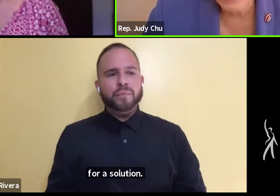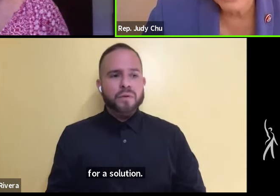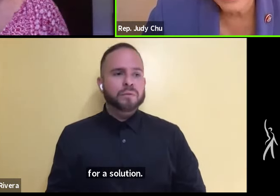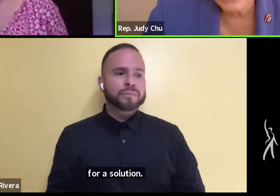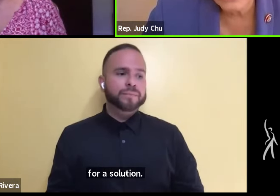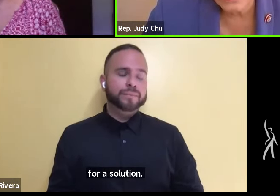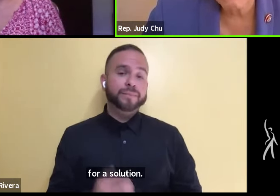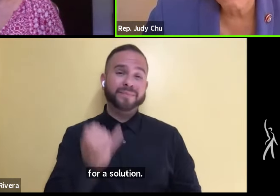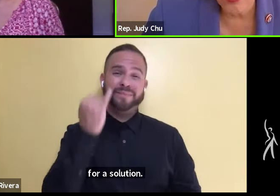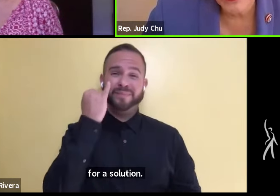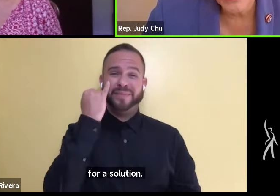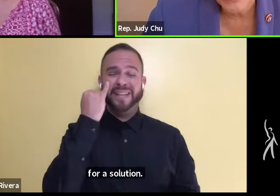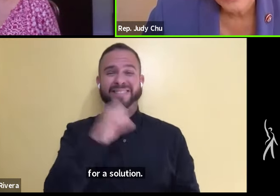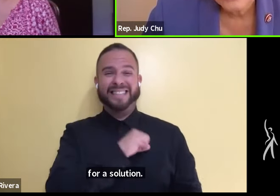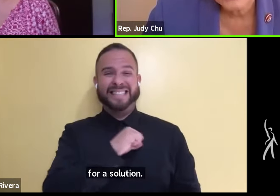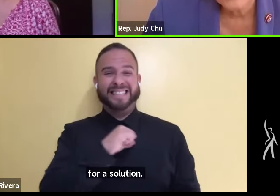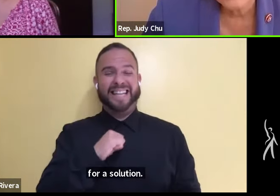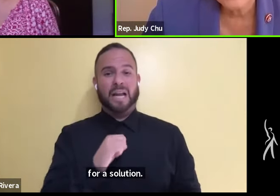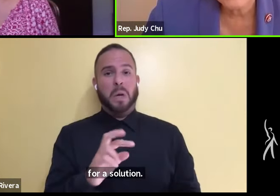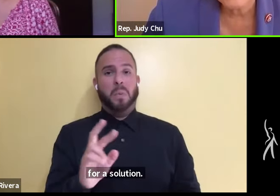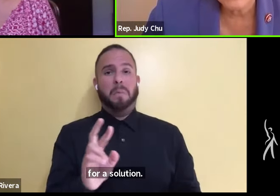Senate Republicans come forth